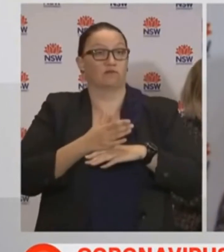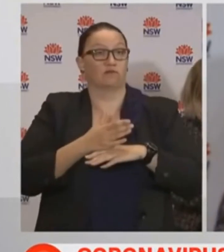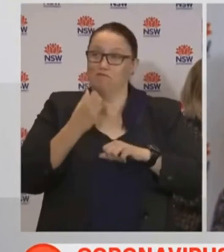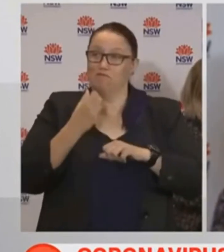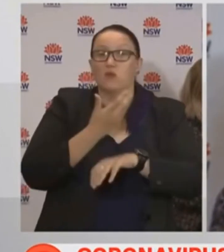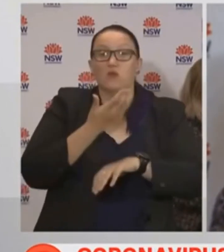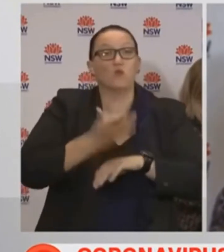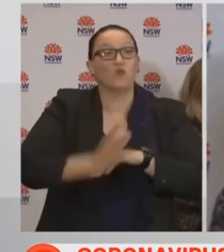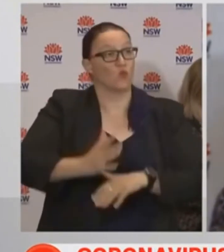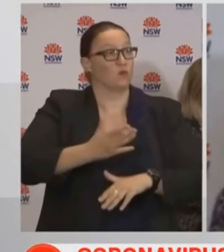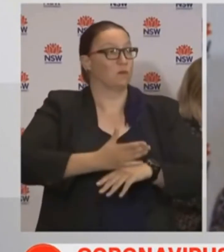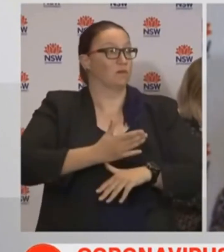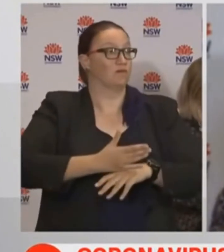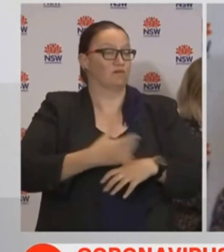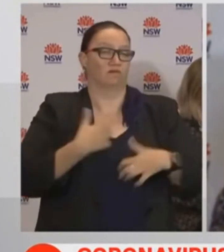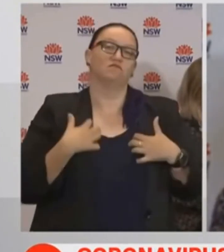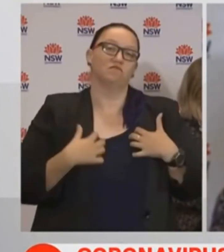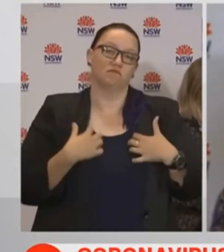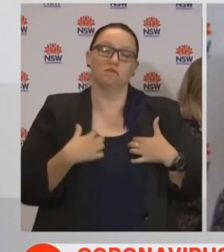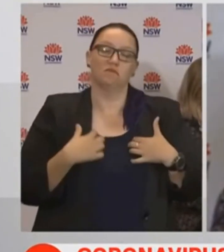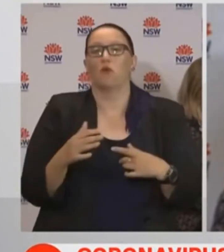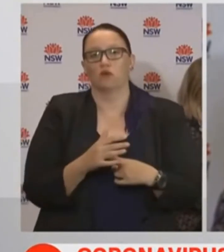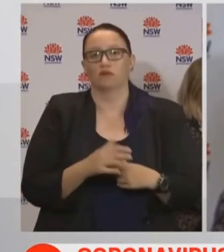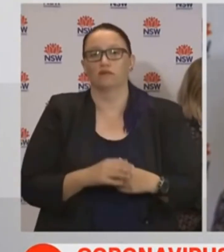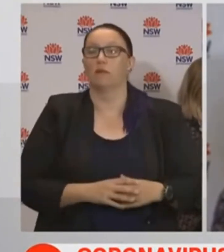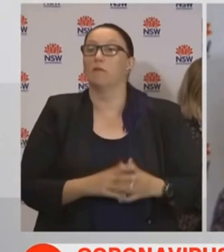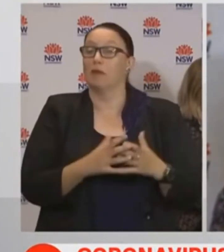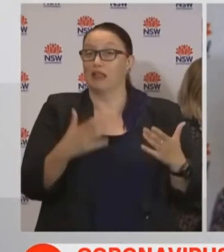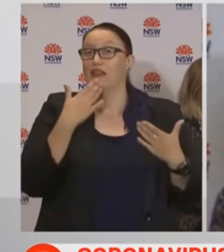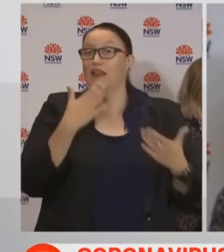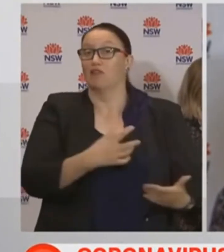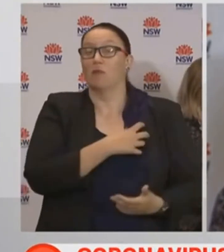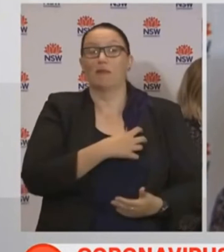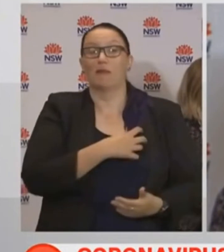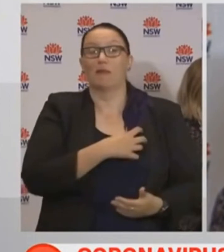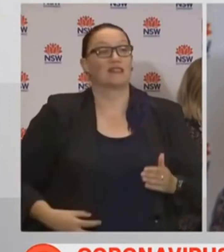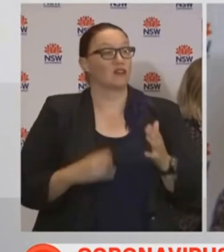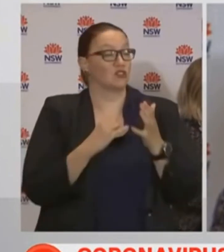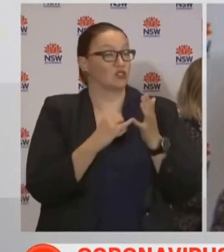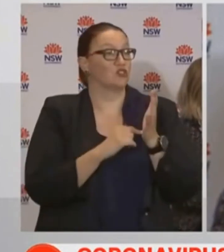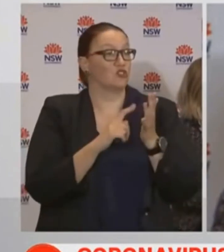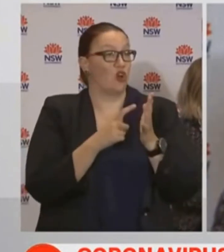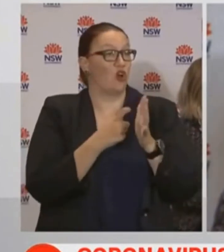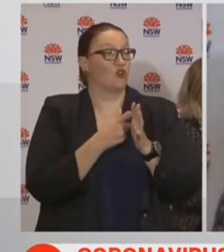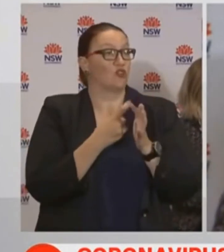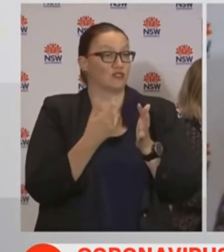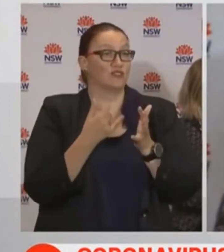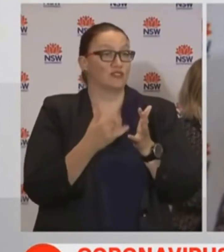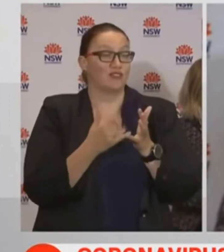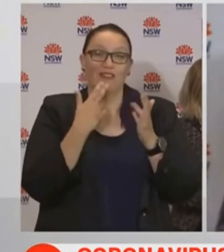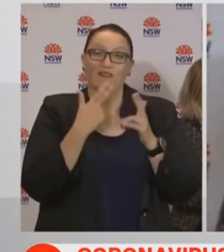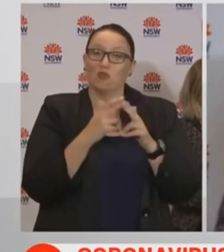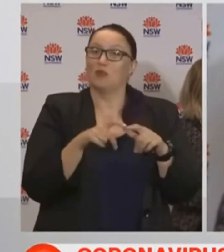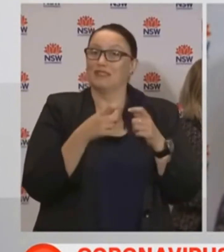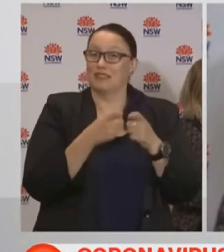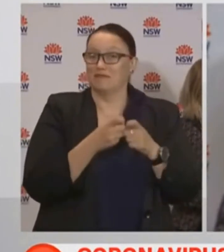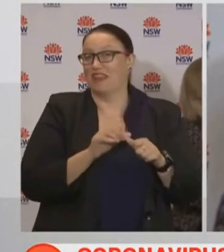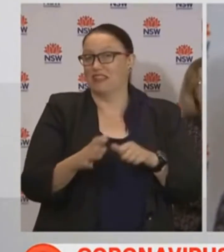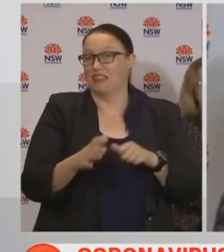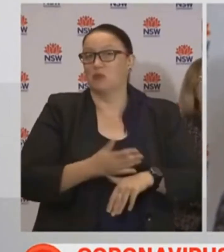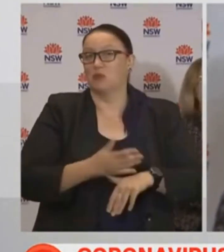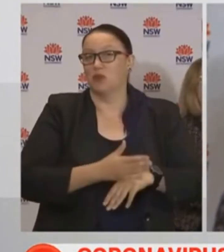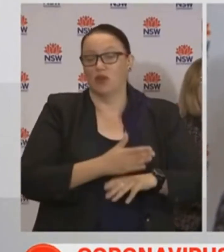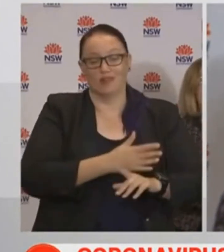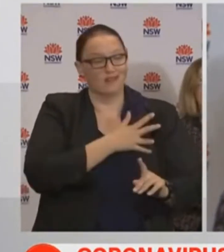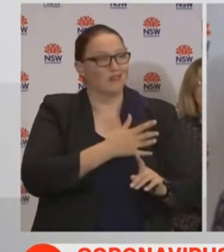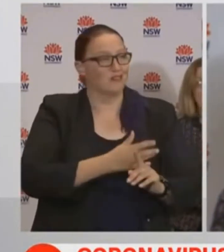and beyond. And I want to thank Minister Stokes and his team for the great work they've done. And many of these projects will go through the assessment